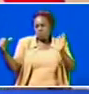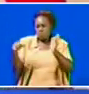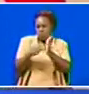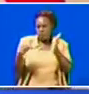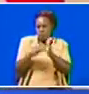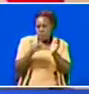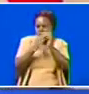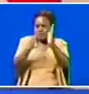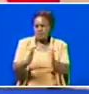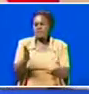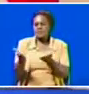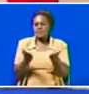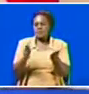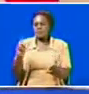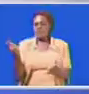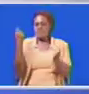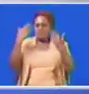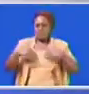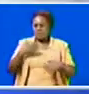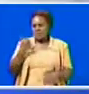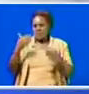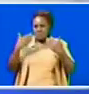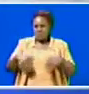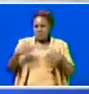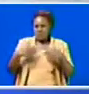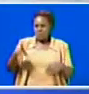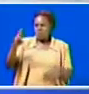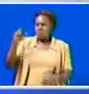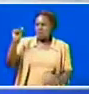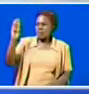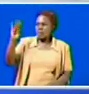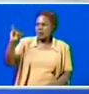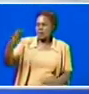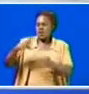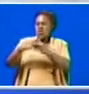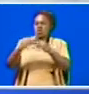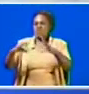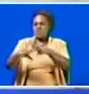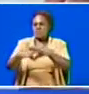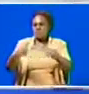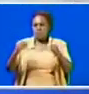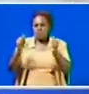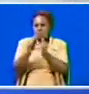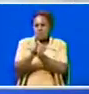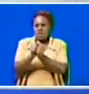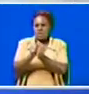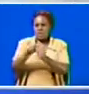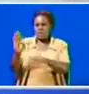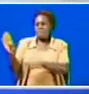so that the leaders can serve Kenyans better. The people of Rabai should be able to be comfortable with the people of